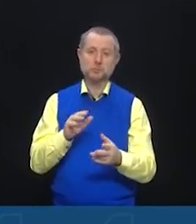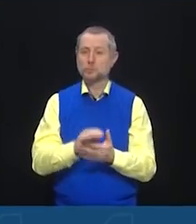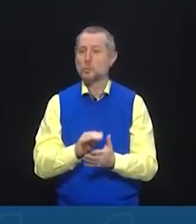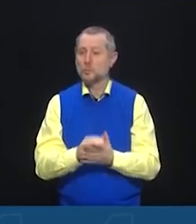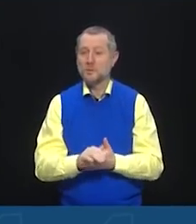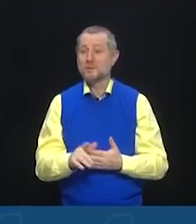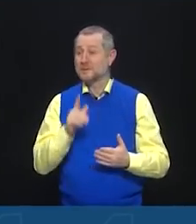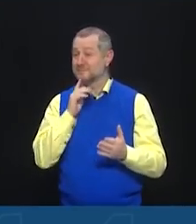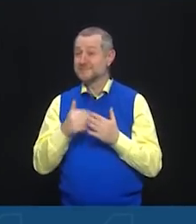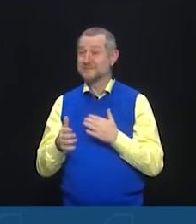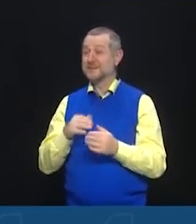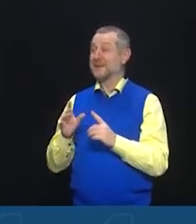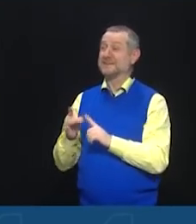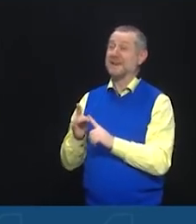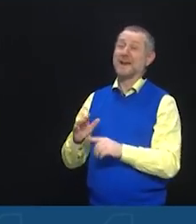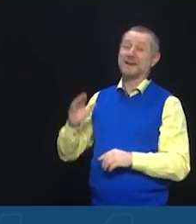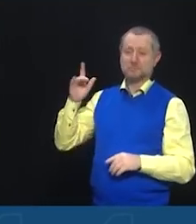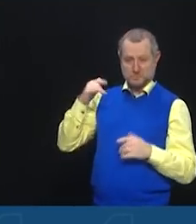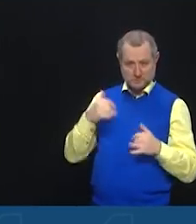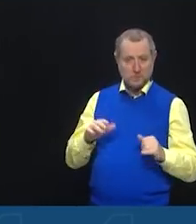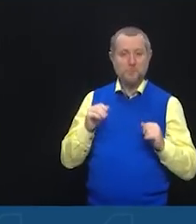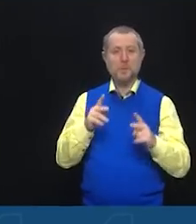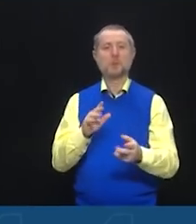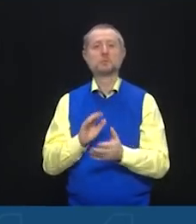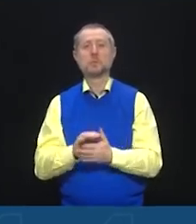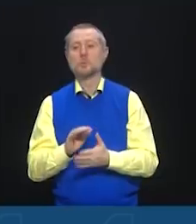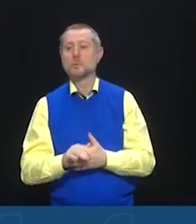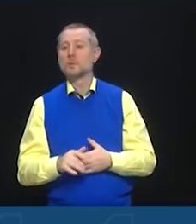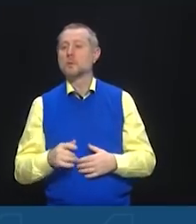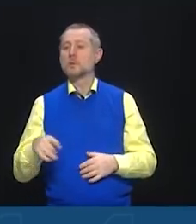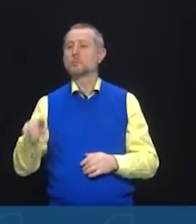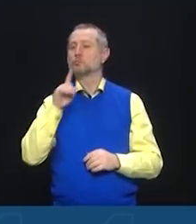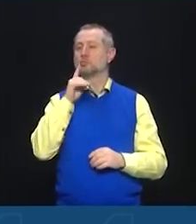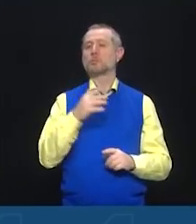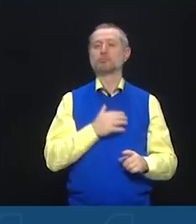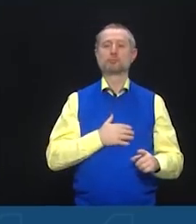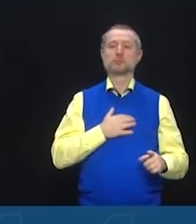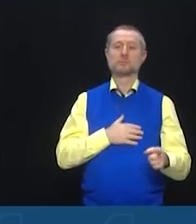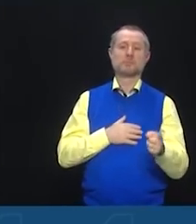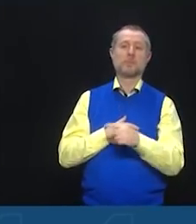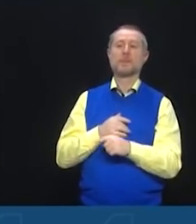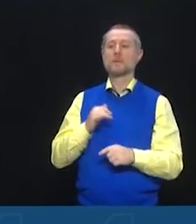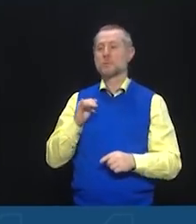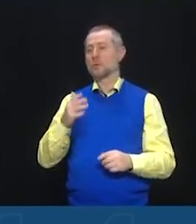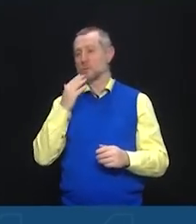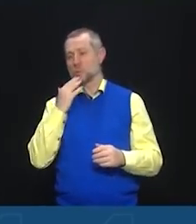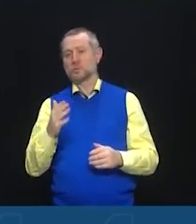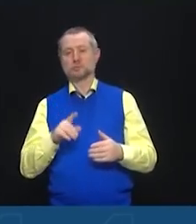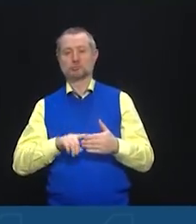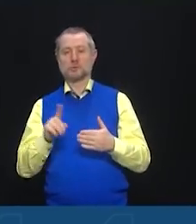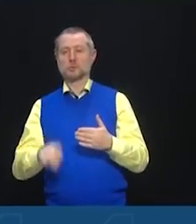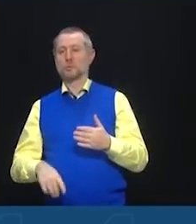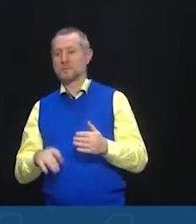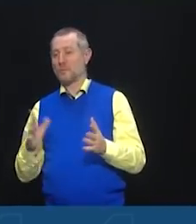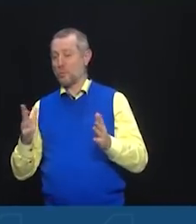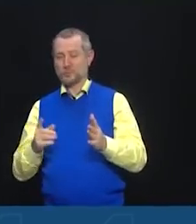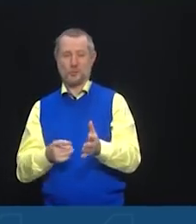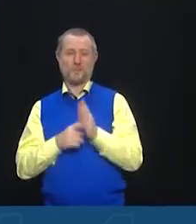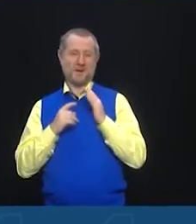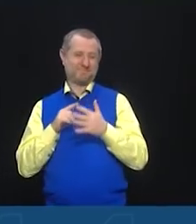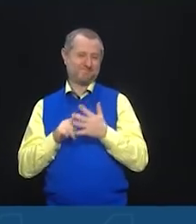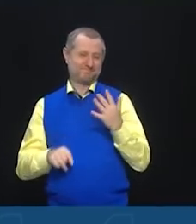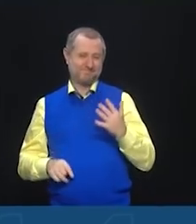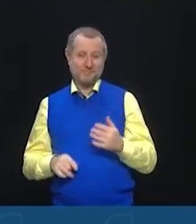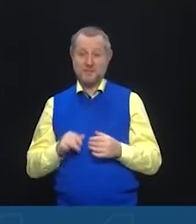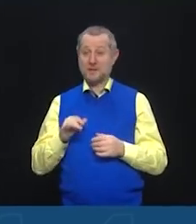their learning would not be disruptive. And I know that that is a positive outgrowth of us having that requirement in place. And again, as the